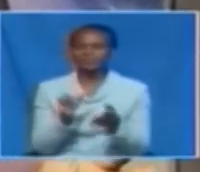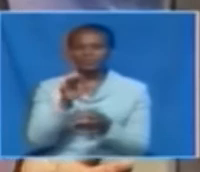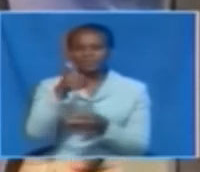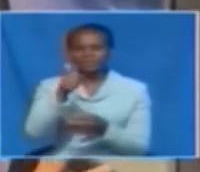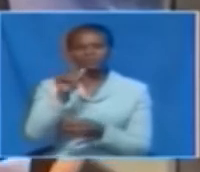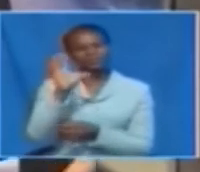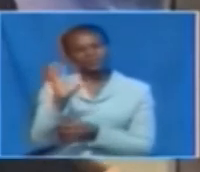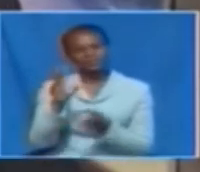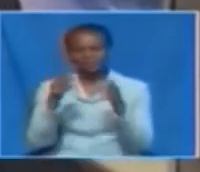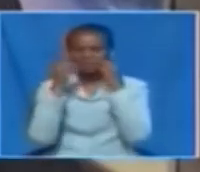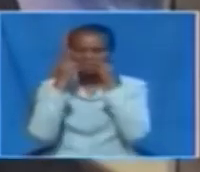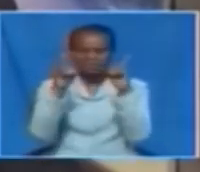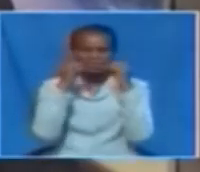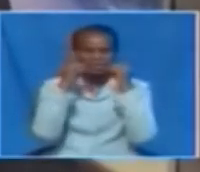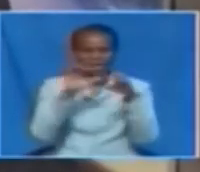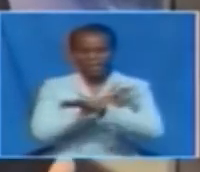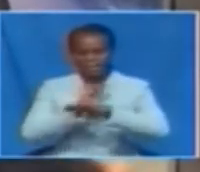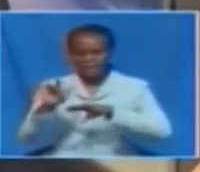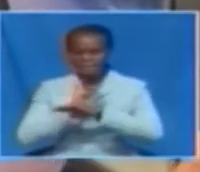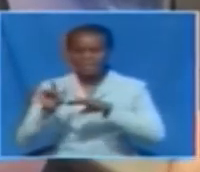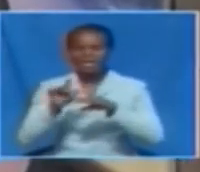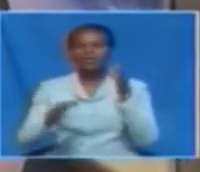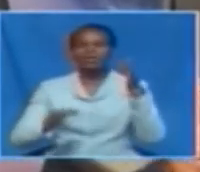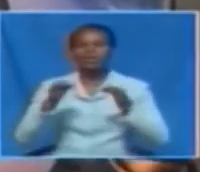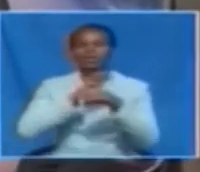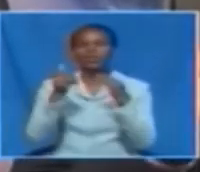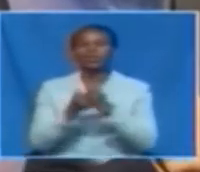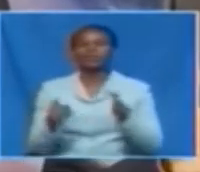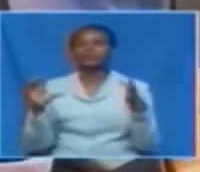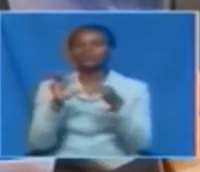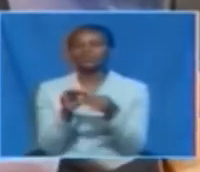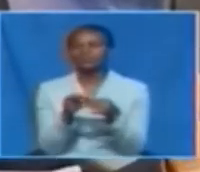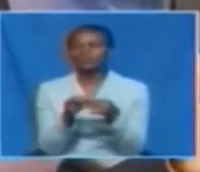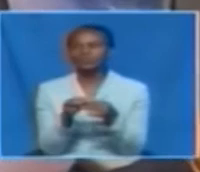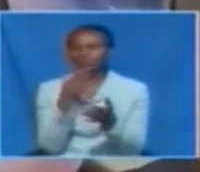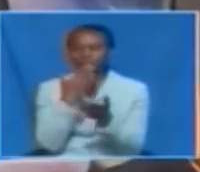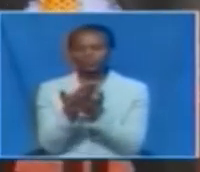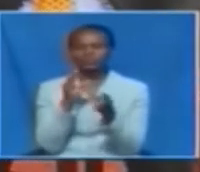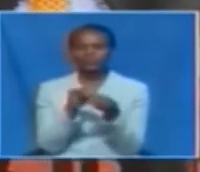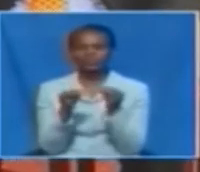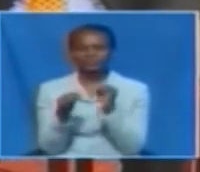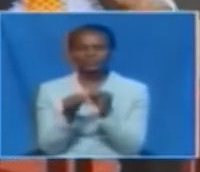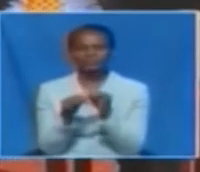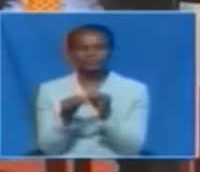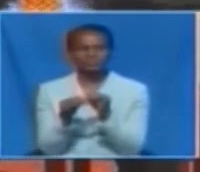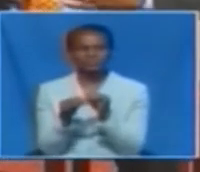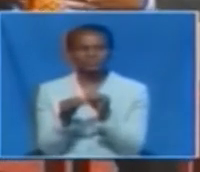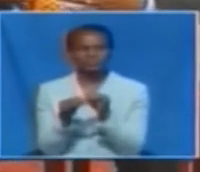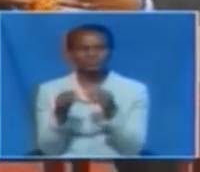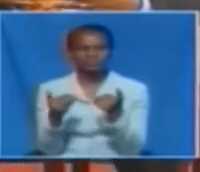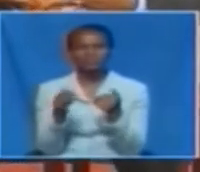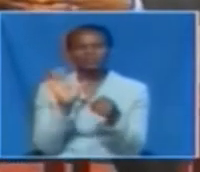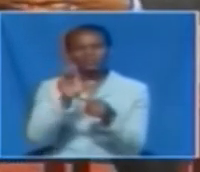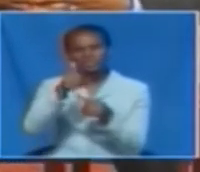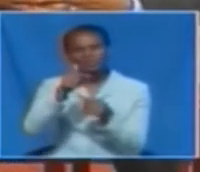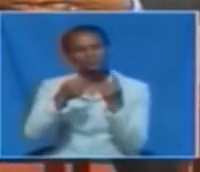seats declared vacant in court have all moved. It's not and true. It's not all a good number have moved and stood on the. So what are you trying to project?